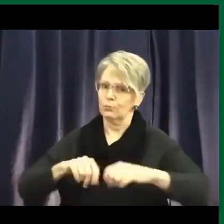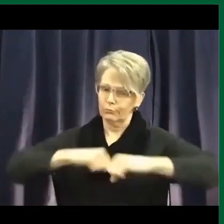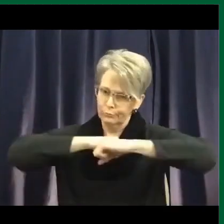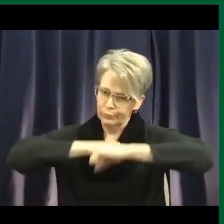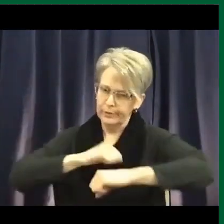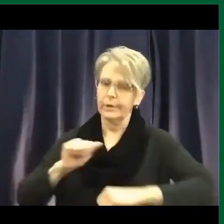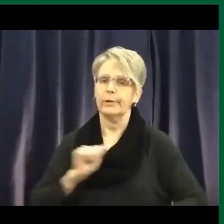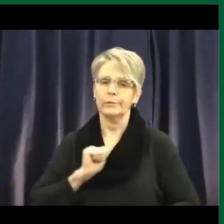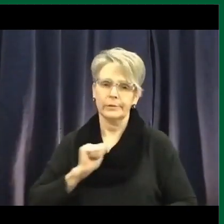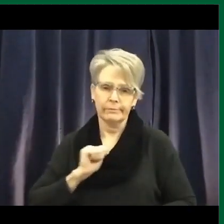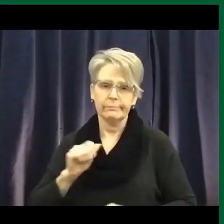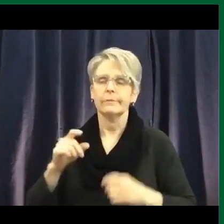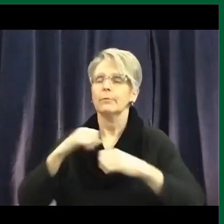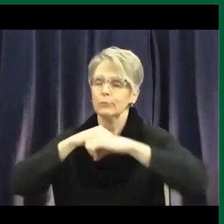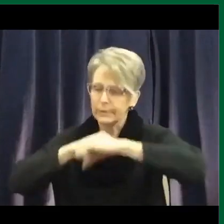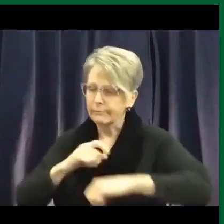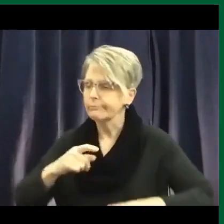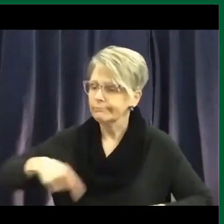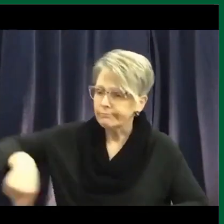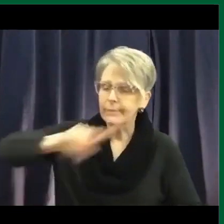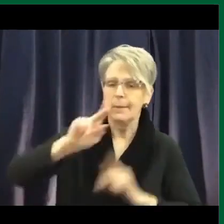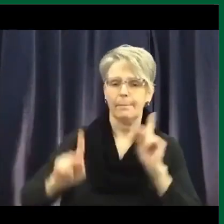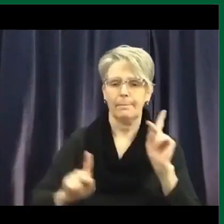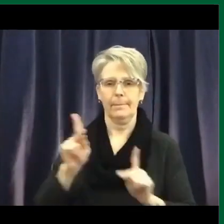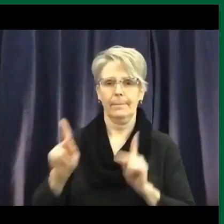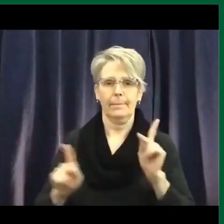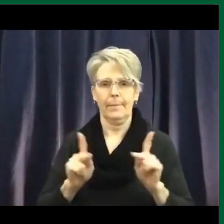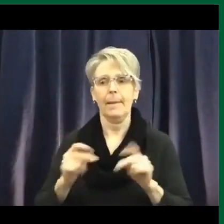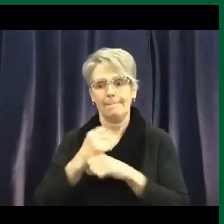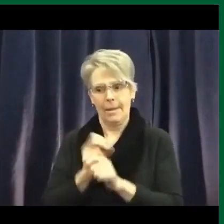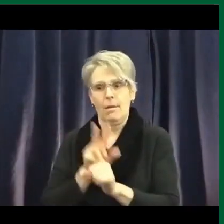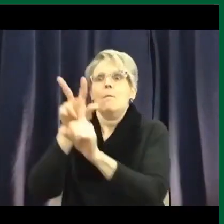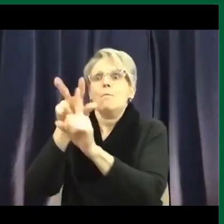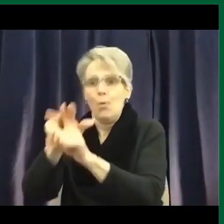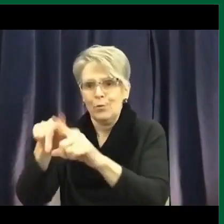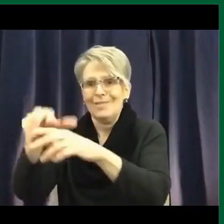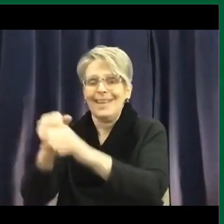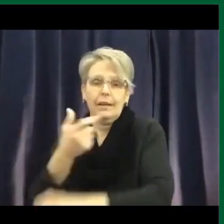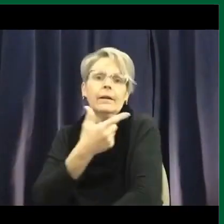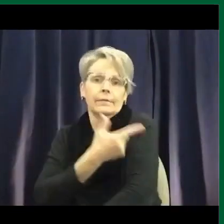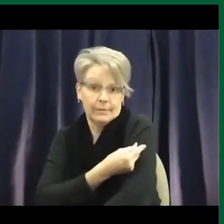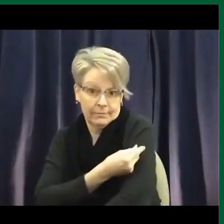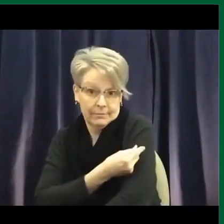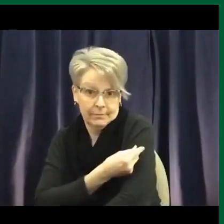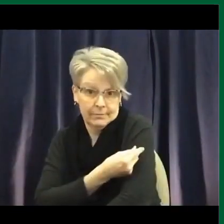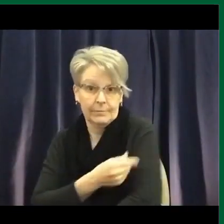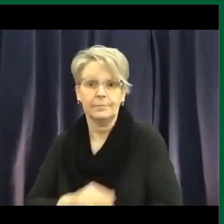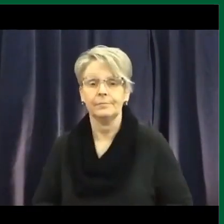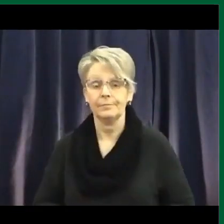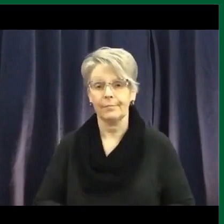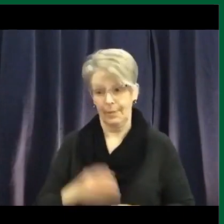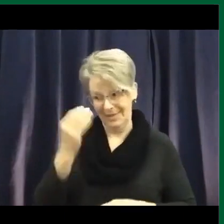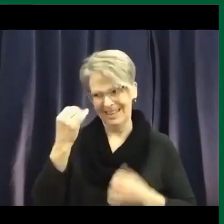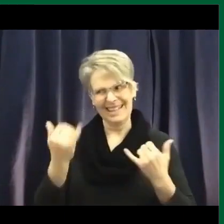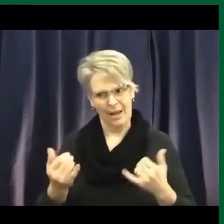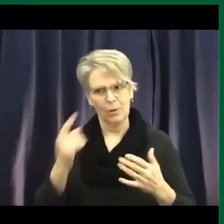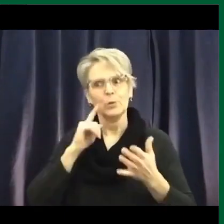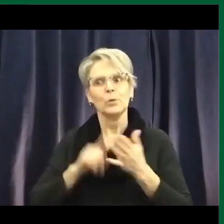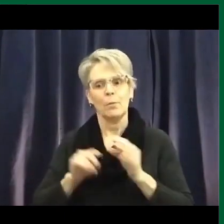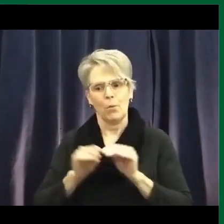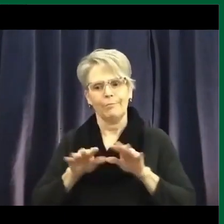and to protect those around us, is to make this appointment, particularly in light of the increased presence of variants in